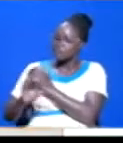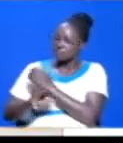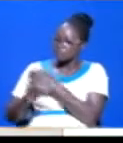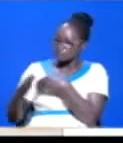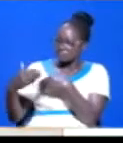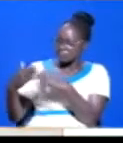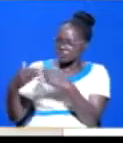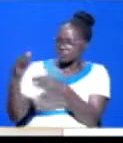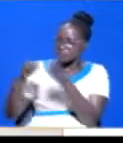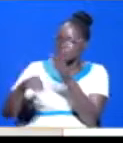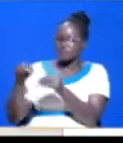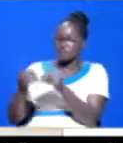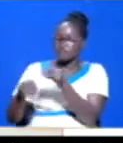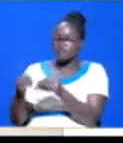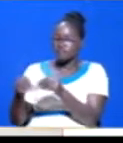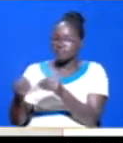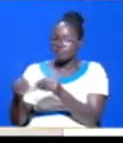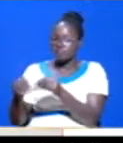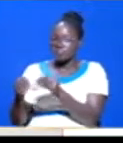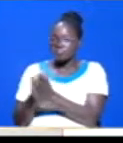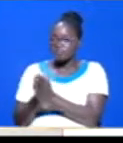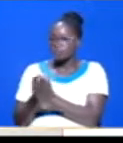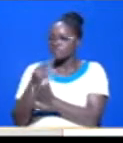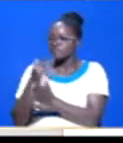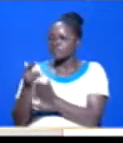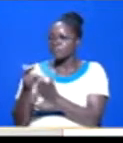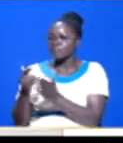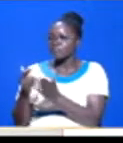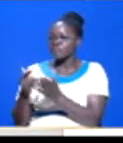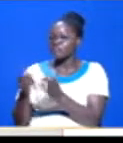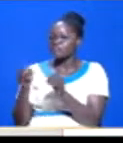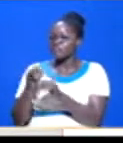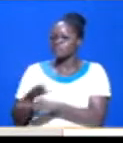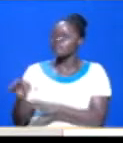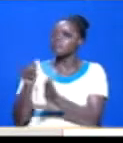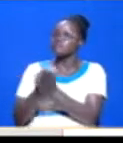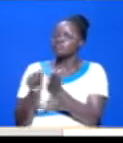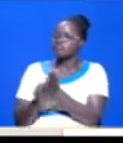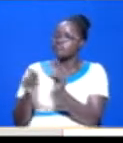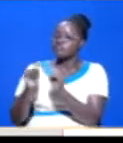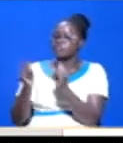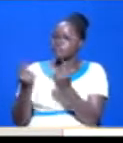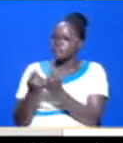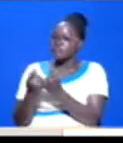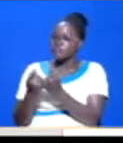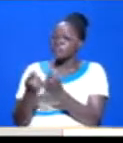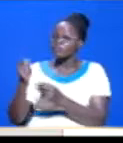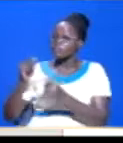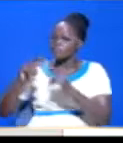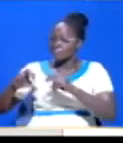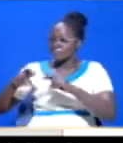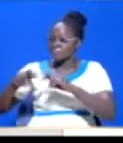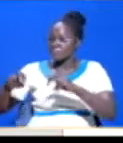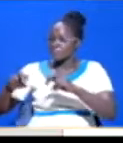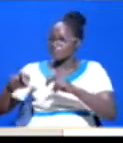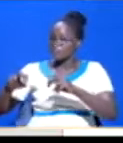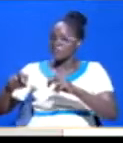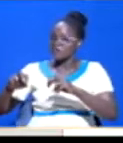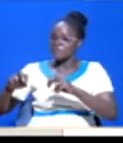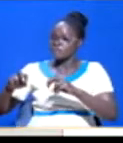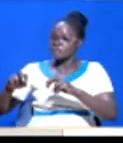election. And we said, let us form a multi-agency team that is going to investigate what are